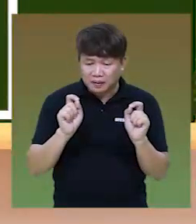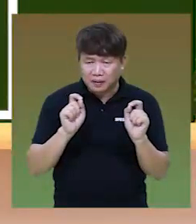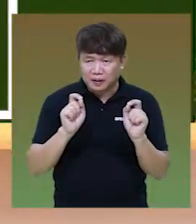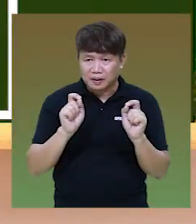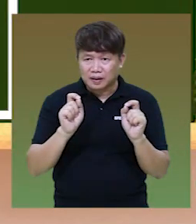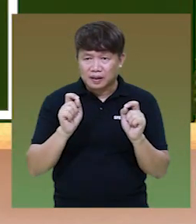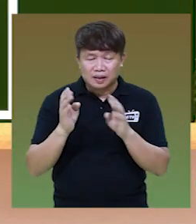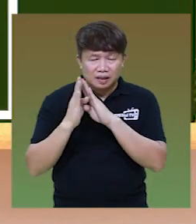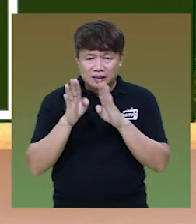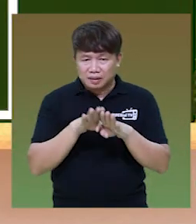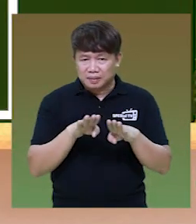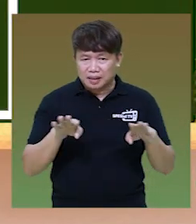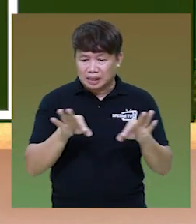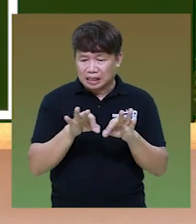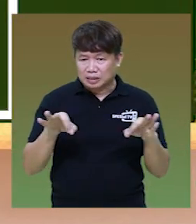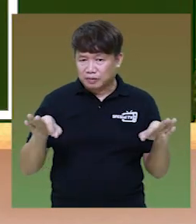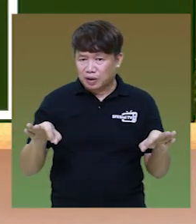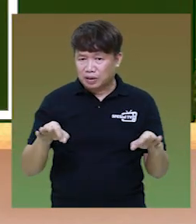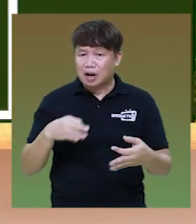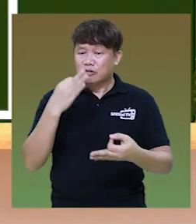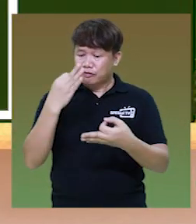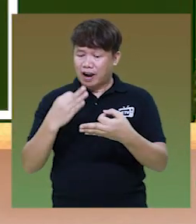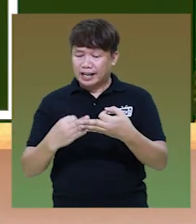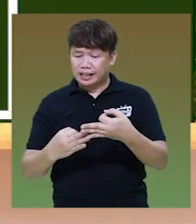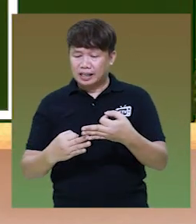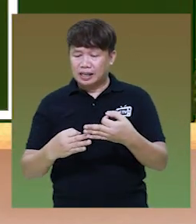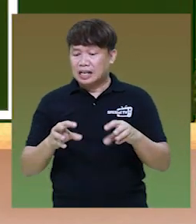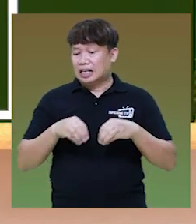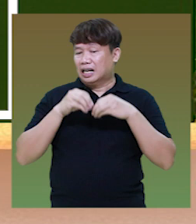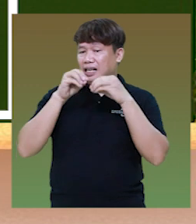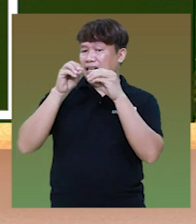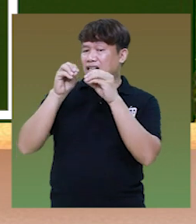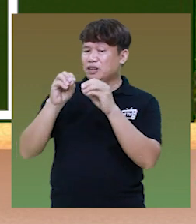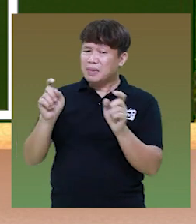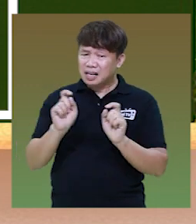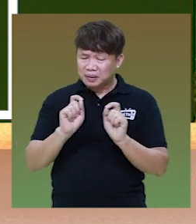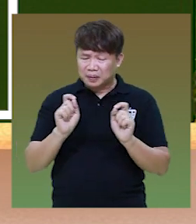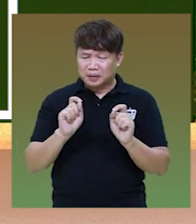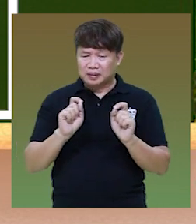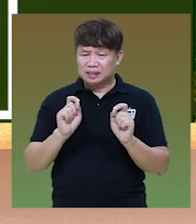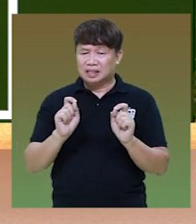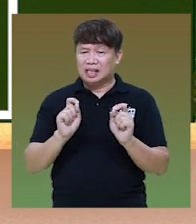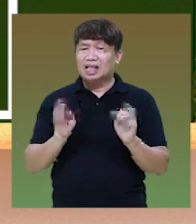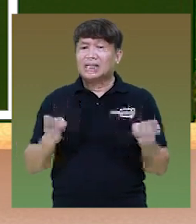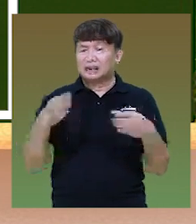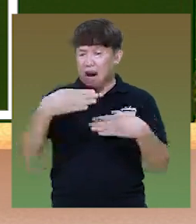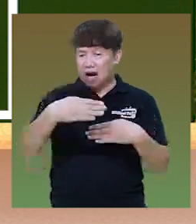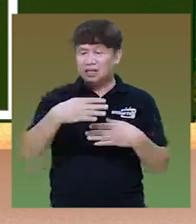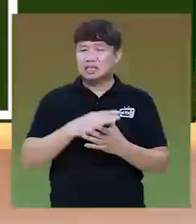and floor. Finally, he put his toys in the box.